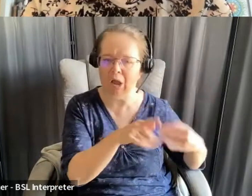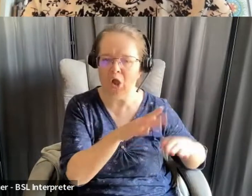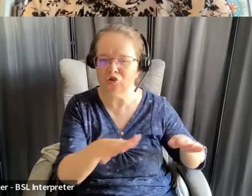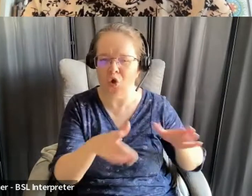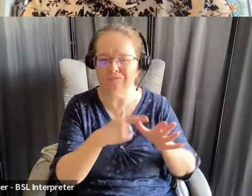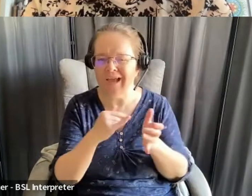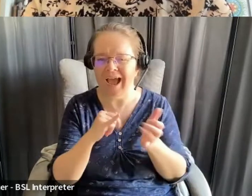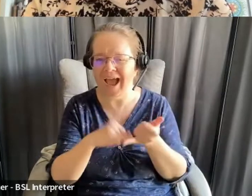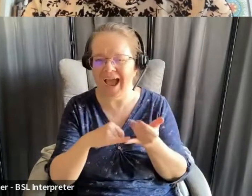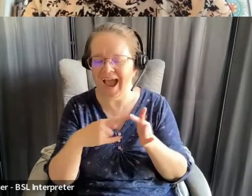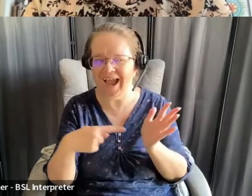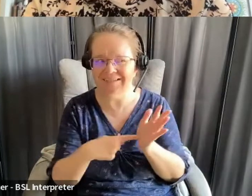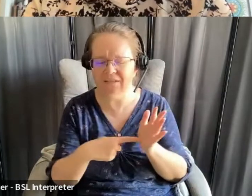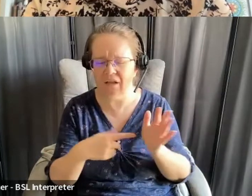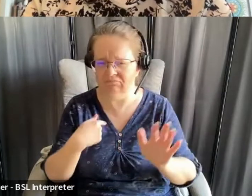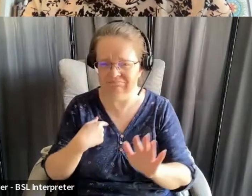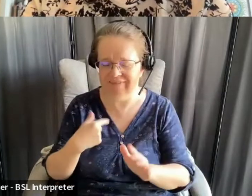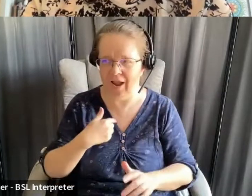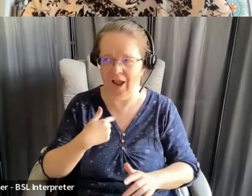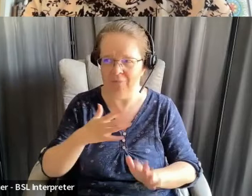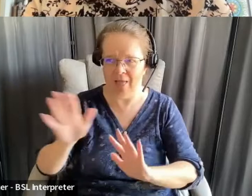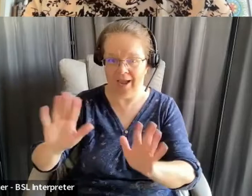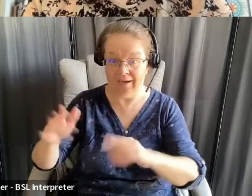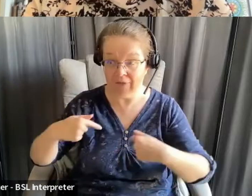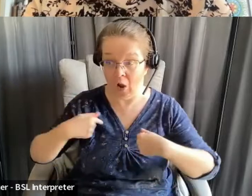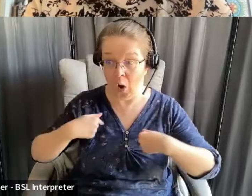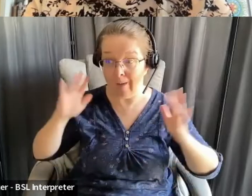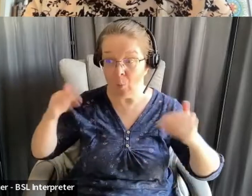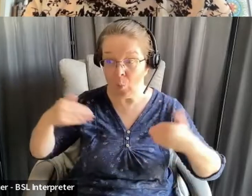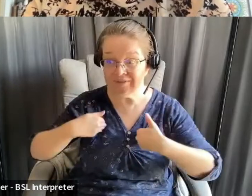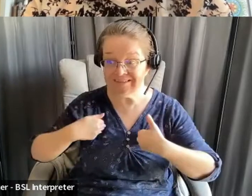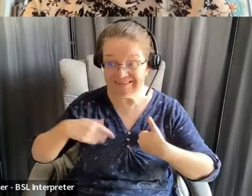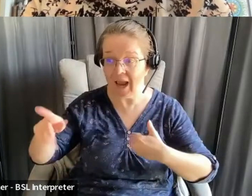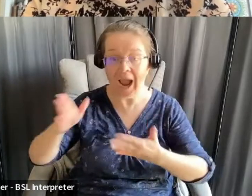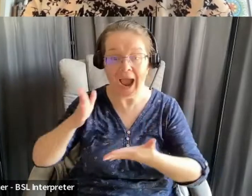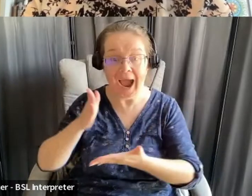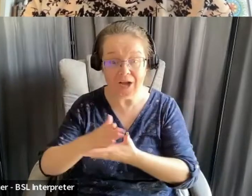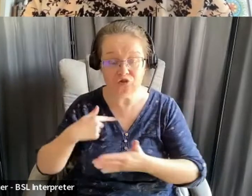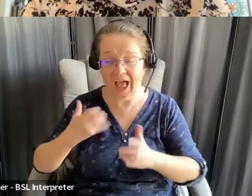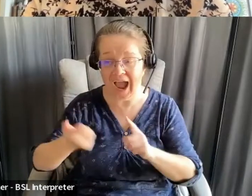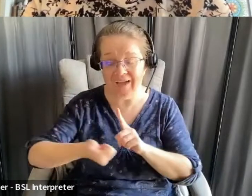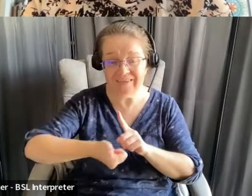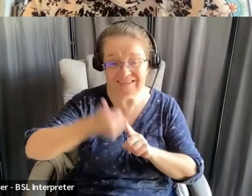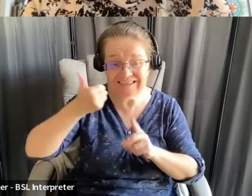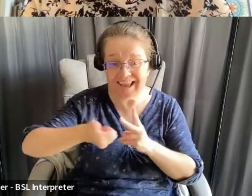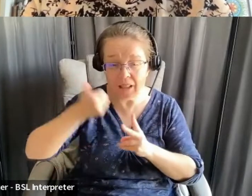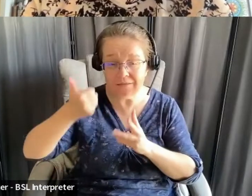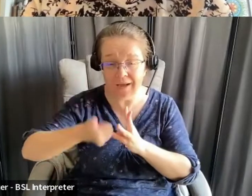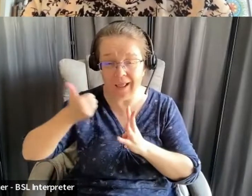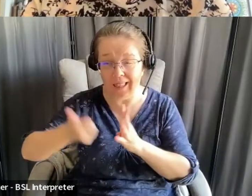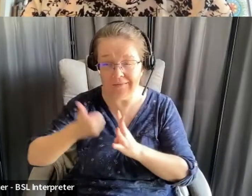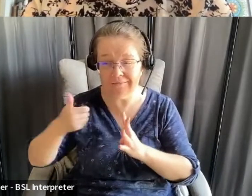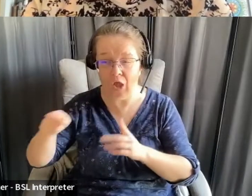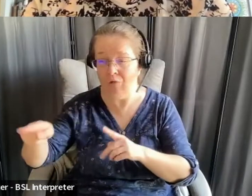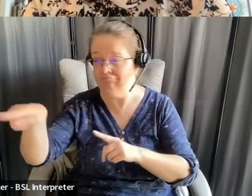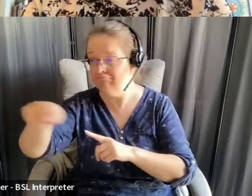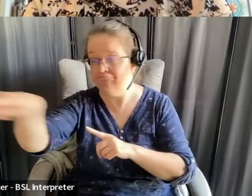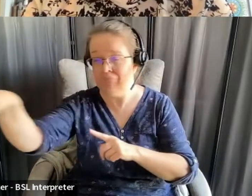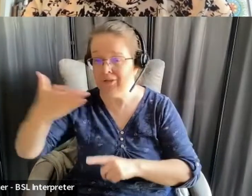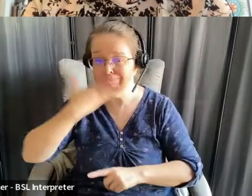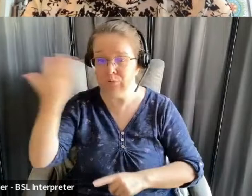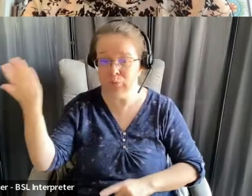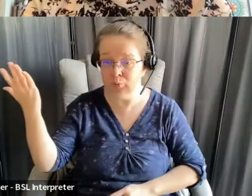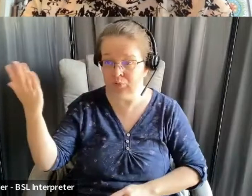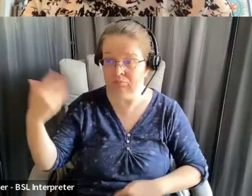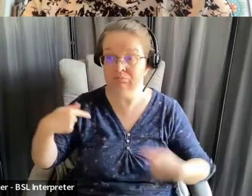that actually, paradoxically, precisely because I am autistic, I have skills and attributes that set me apart that could potentially be